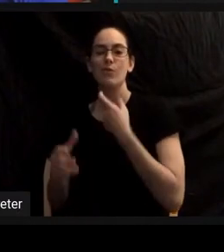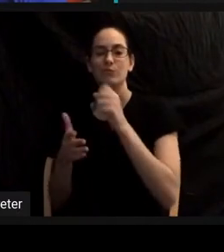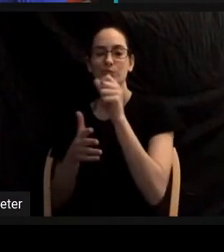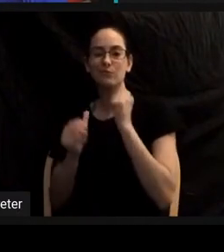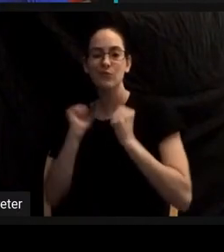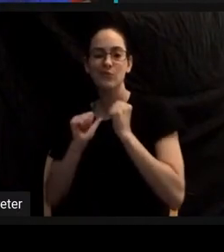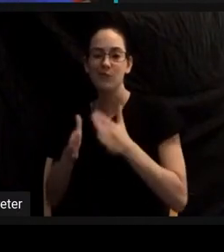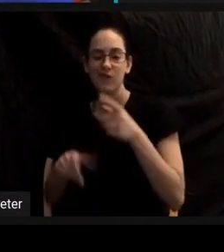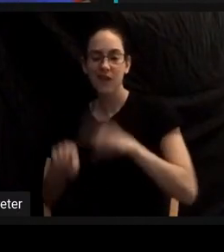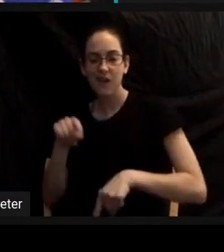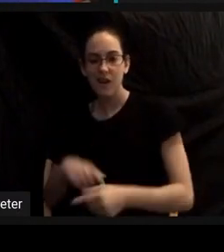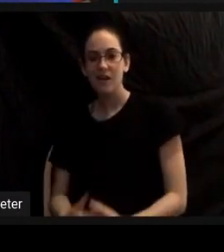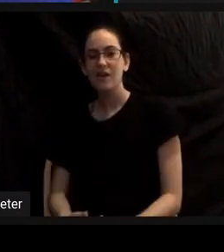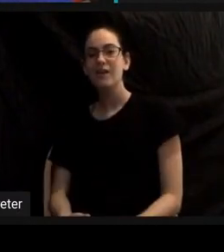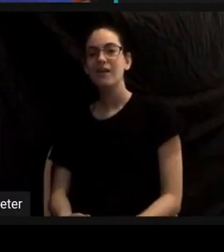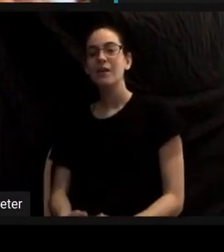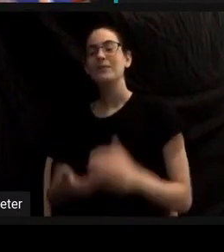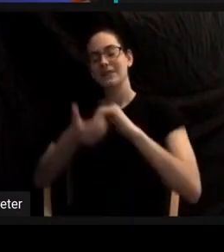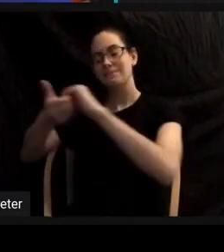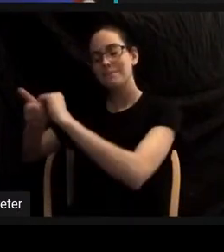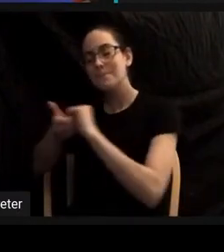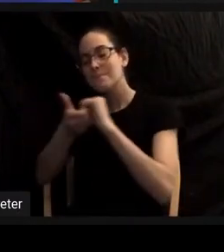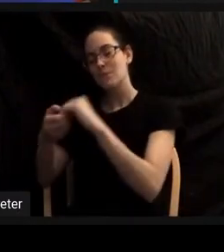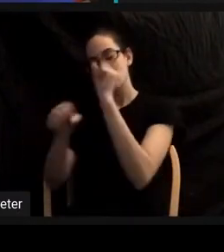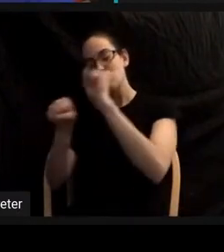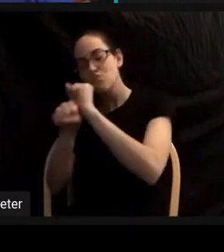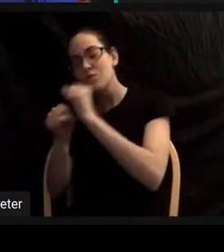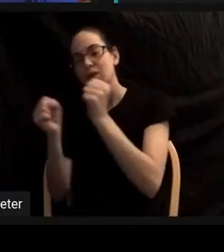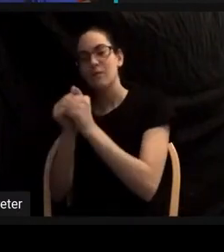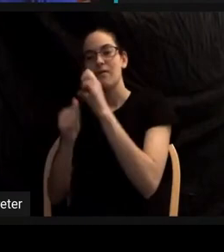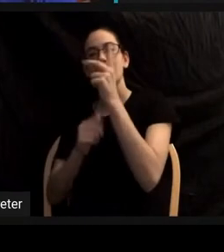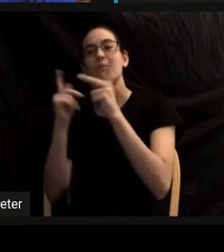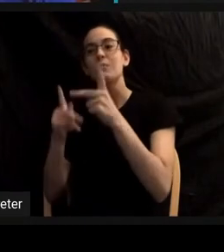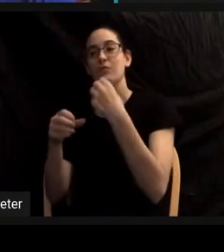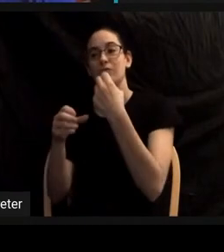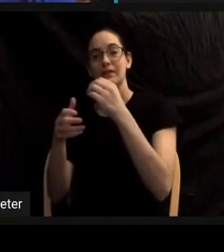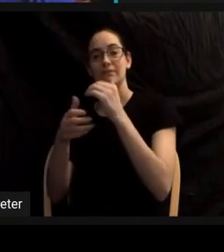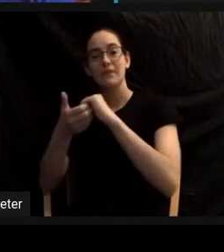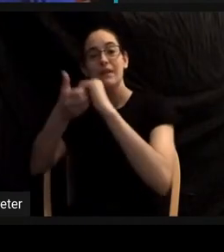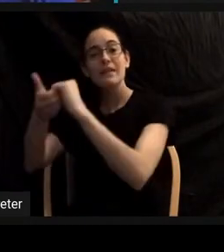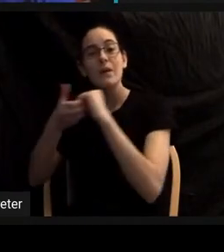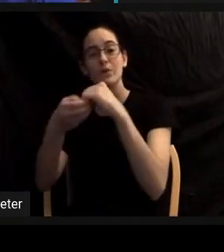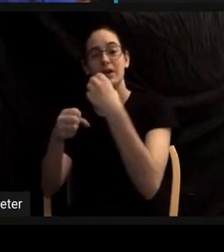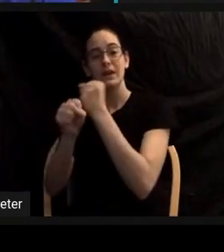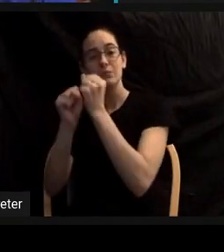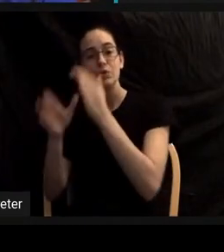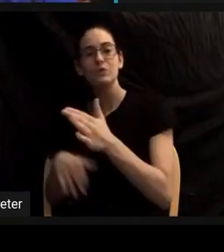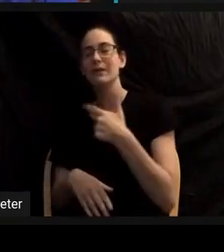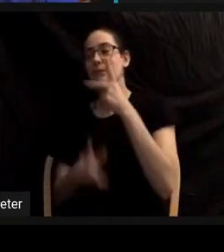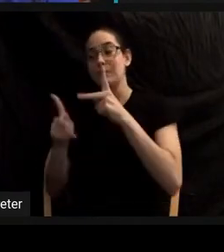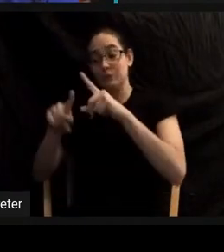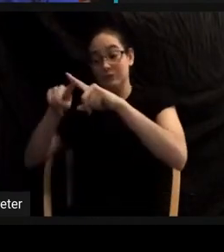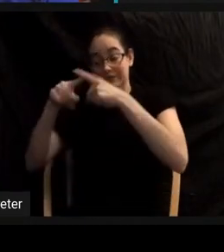and so like it's, you know, but the collaborative nature of theater, the collaborative nature of directing and producing are such that I was like, people depend on me